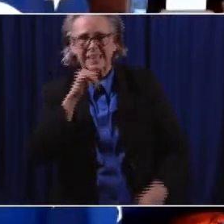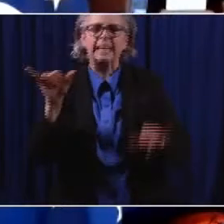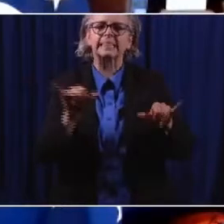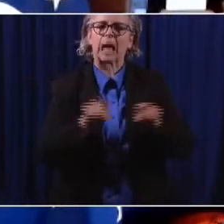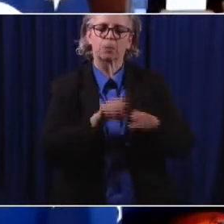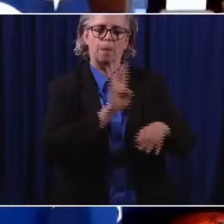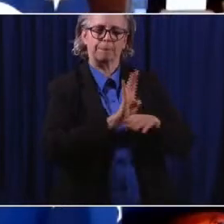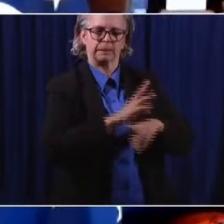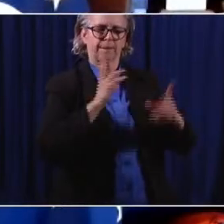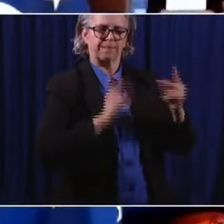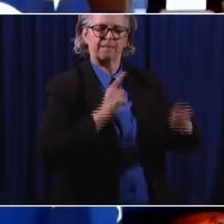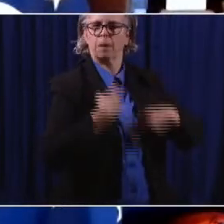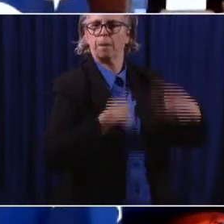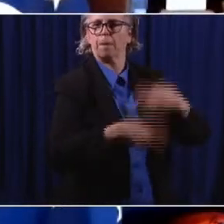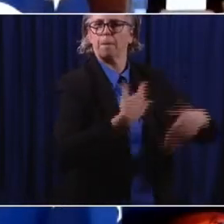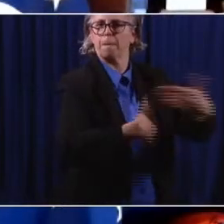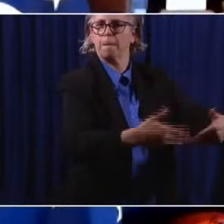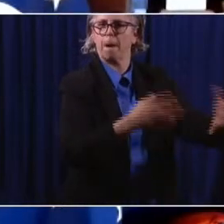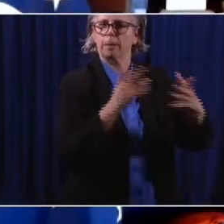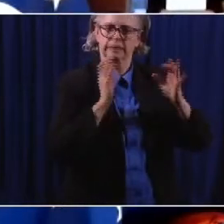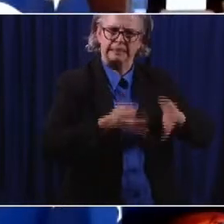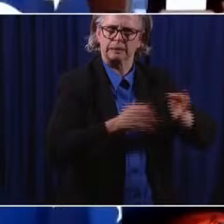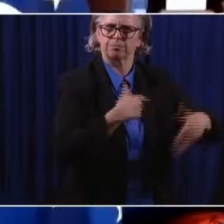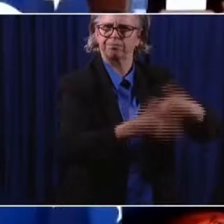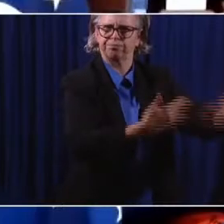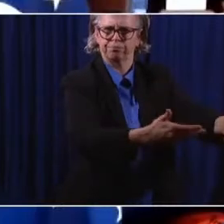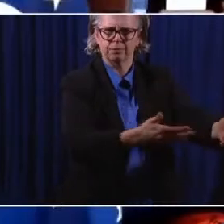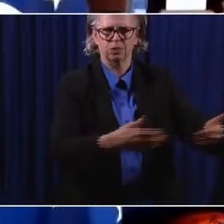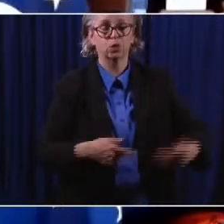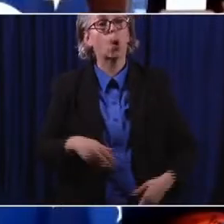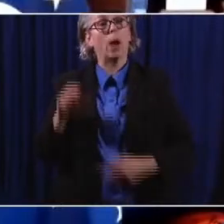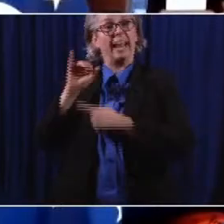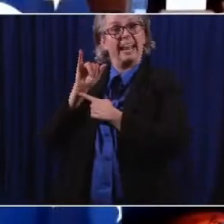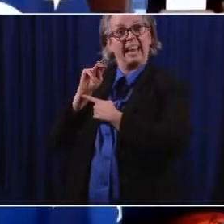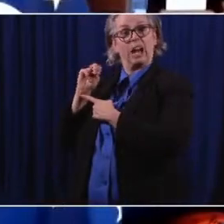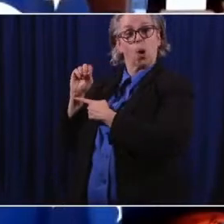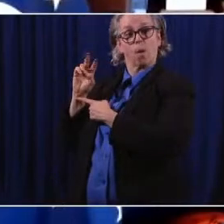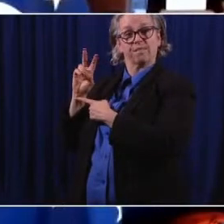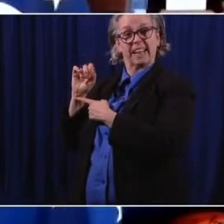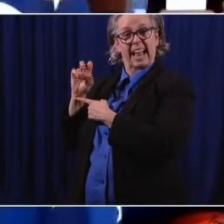Innovate Ohio team partnered with the Ohio Department of